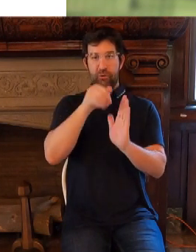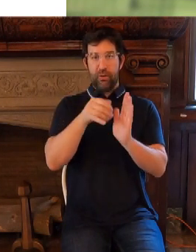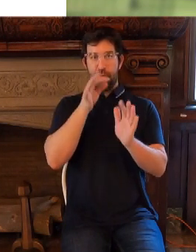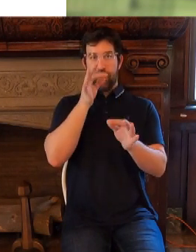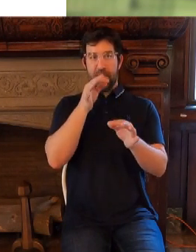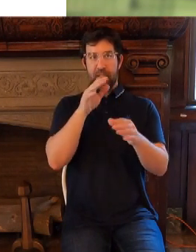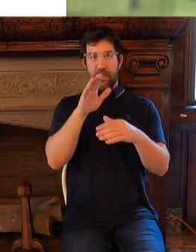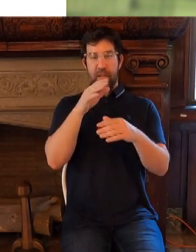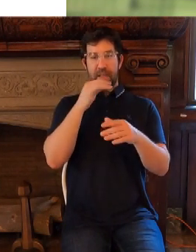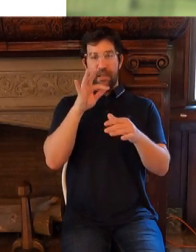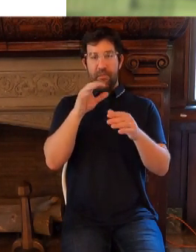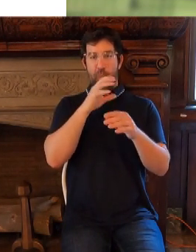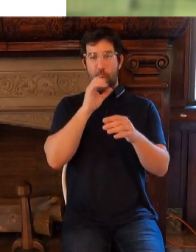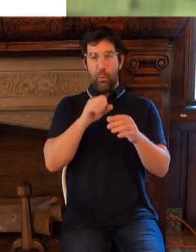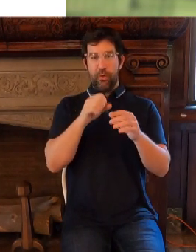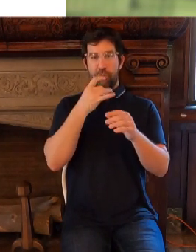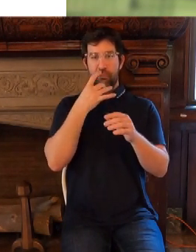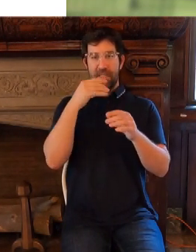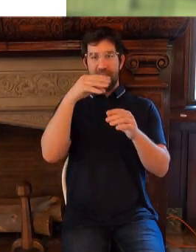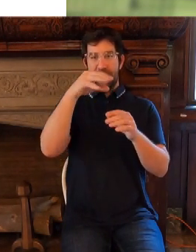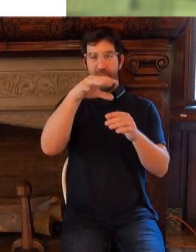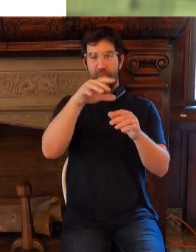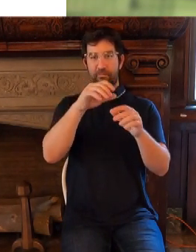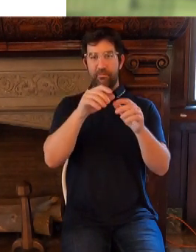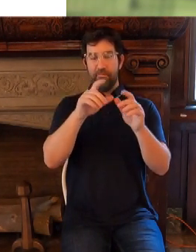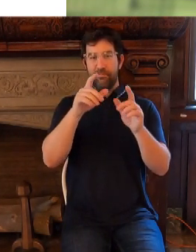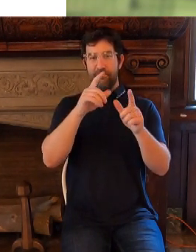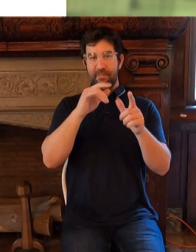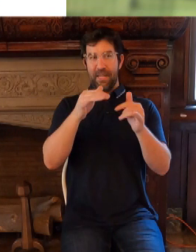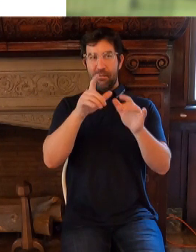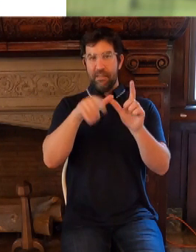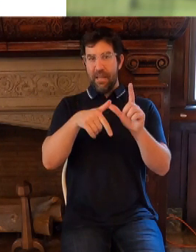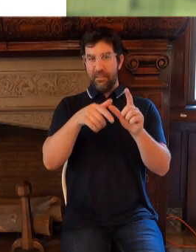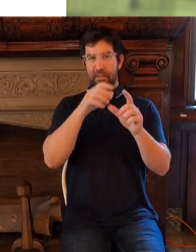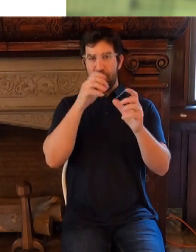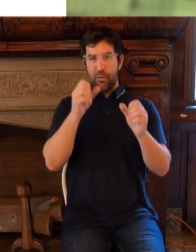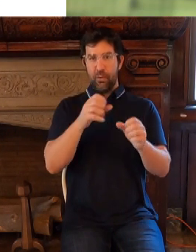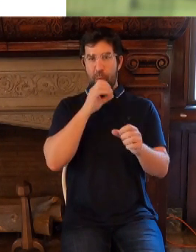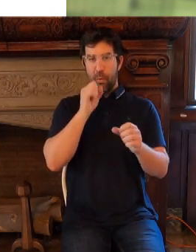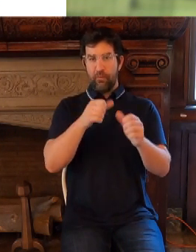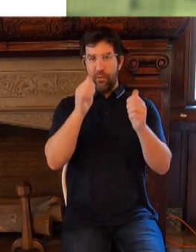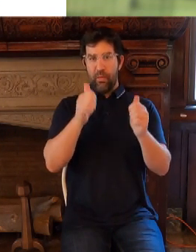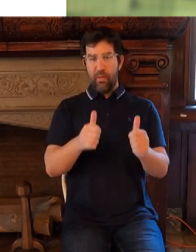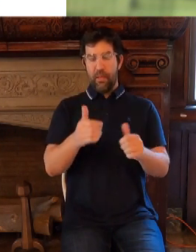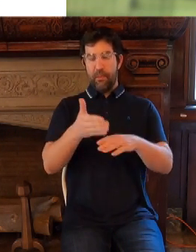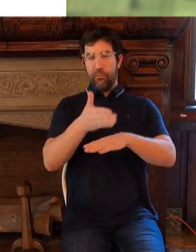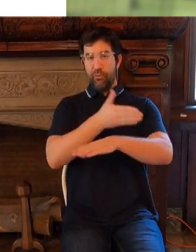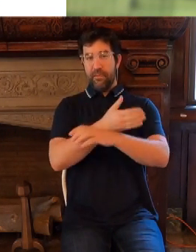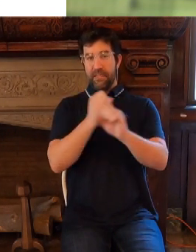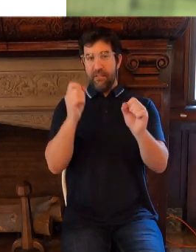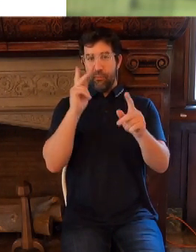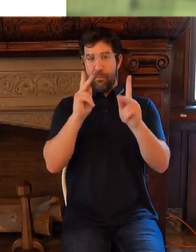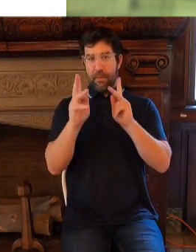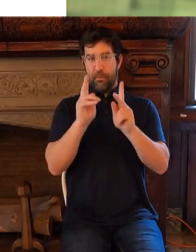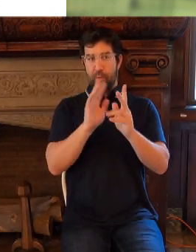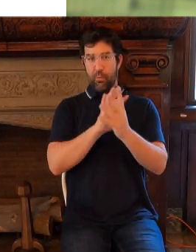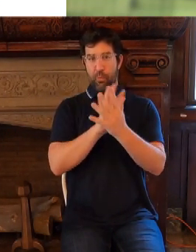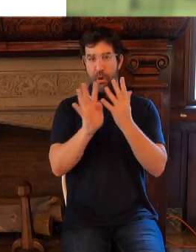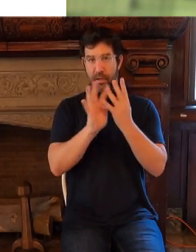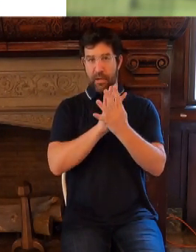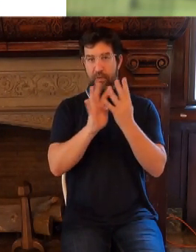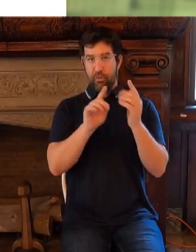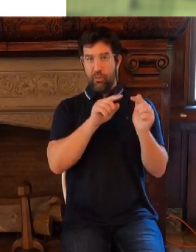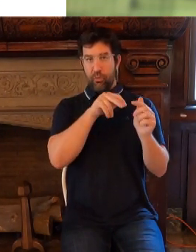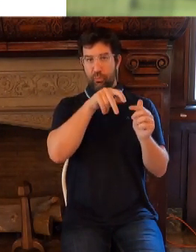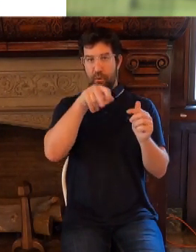signal infrastructure and improve safety for people walking, crossing, and taking public transit along the